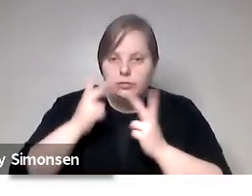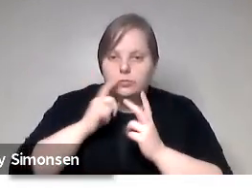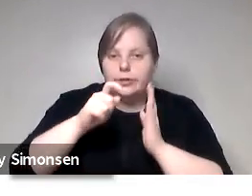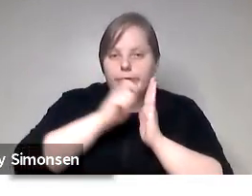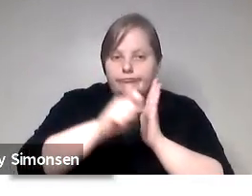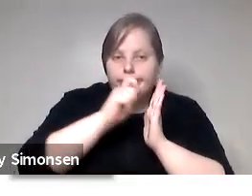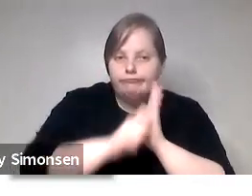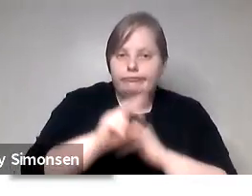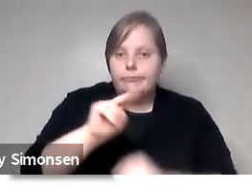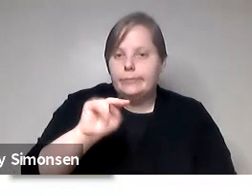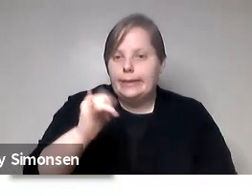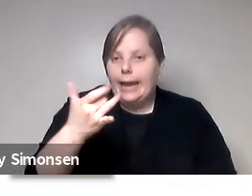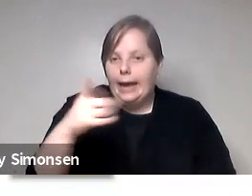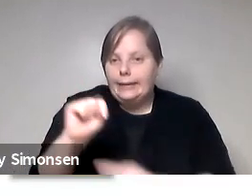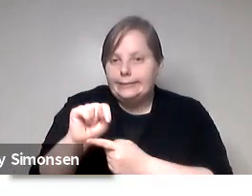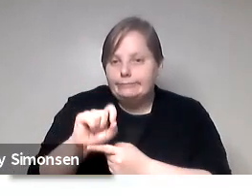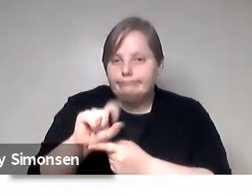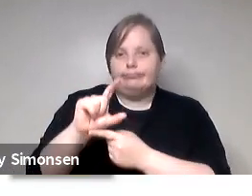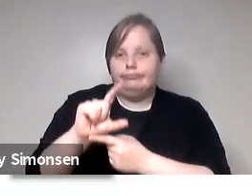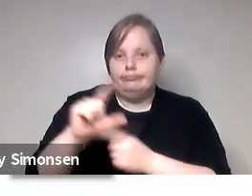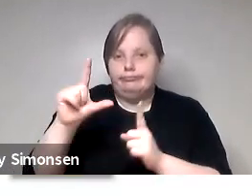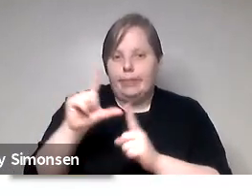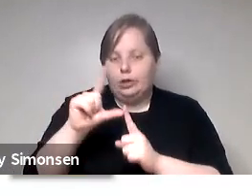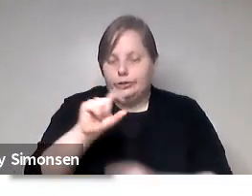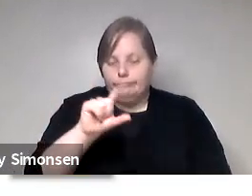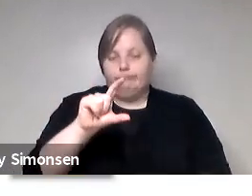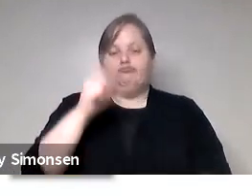word night in large print will help.